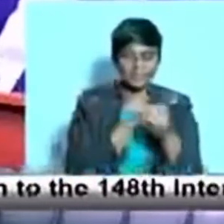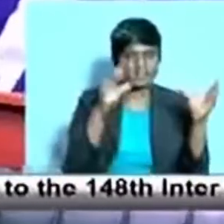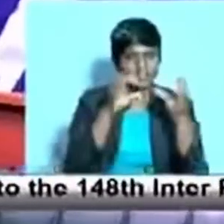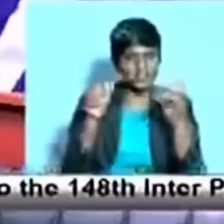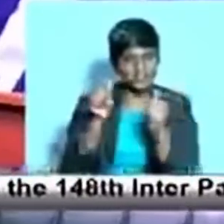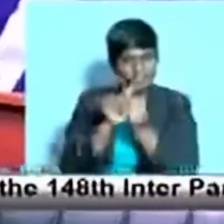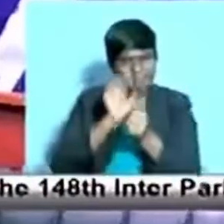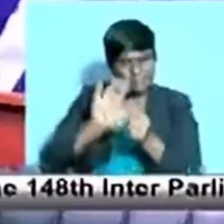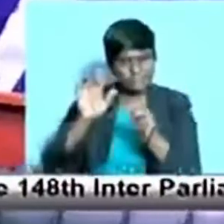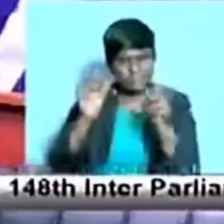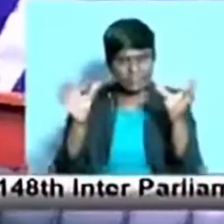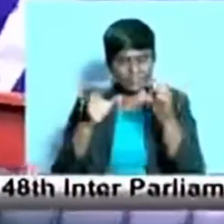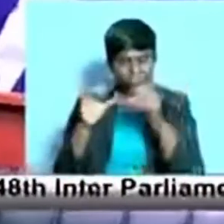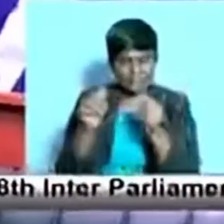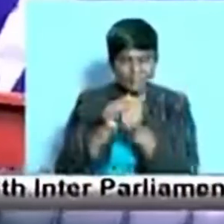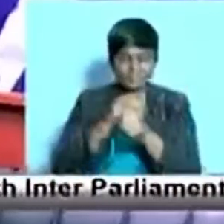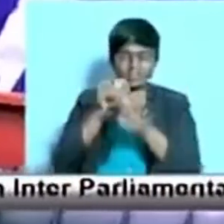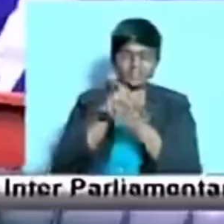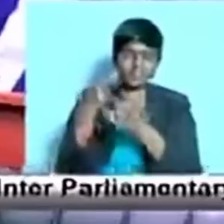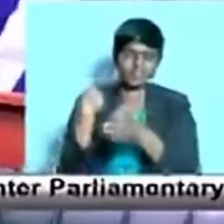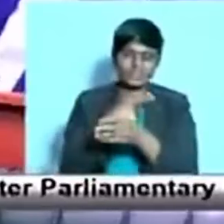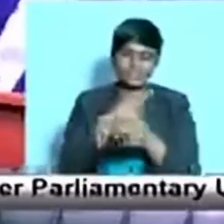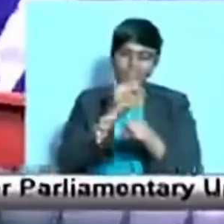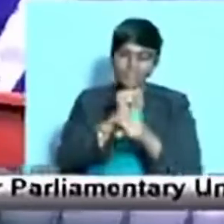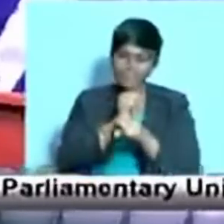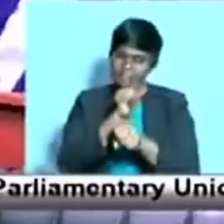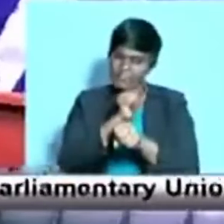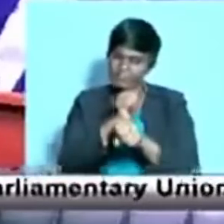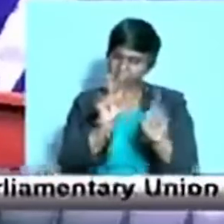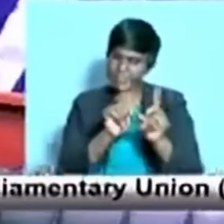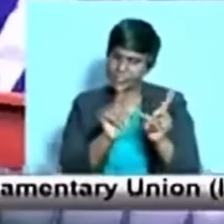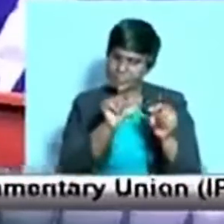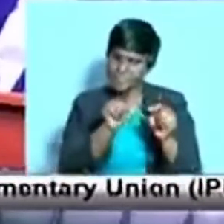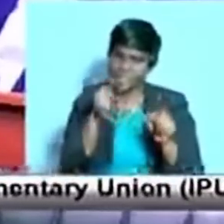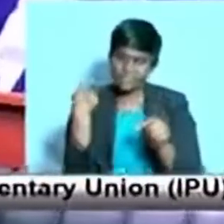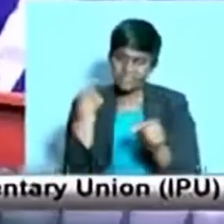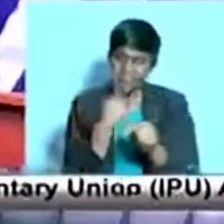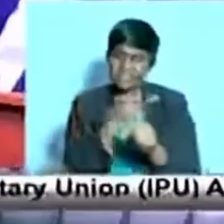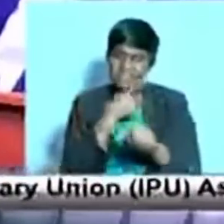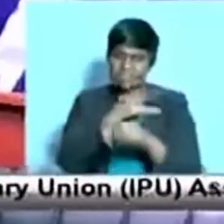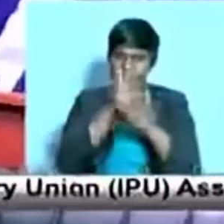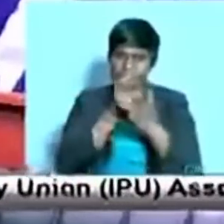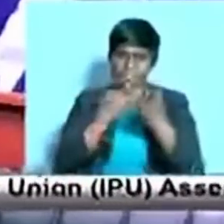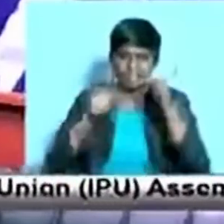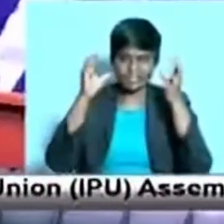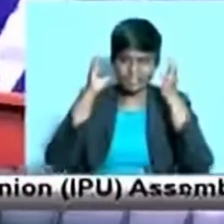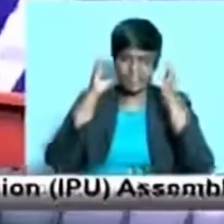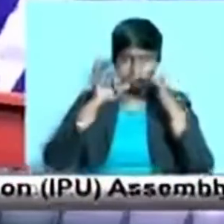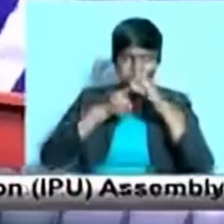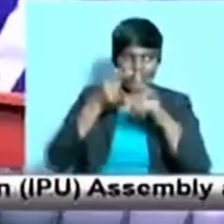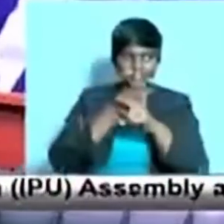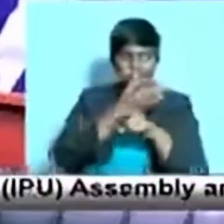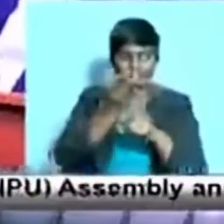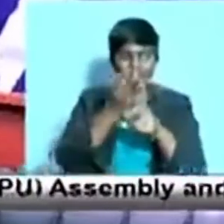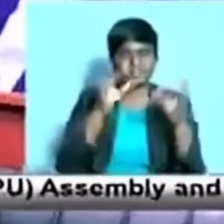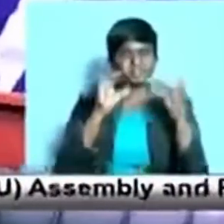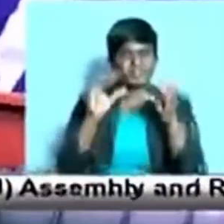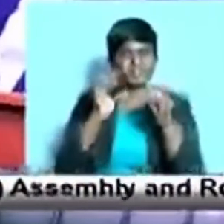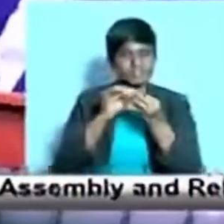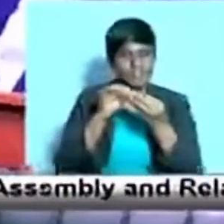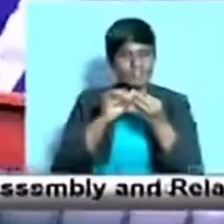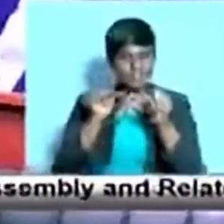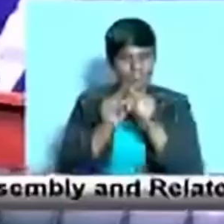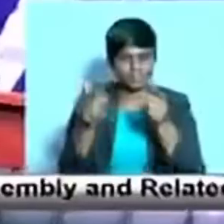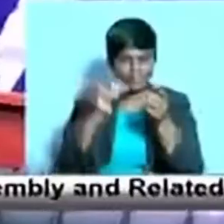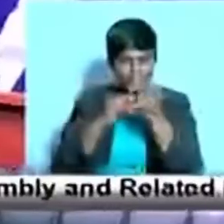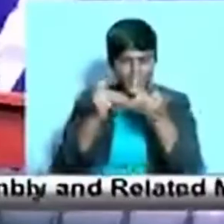importance in parliamentary oversight. This is where parliamentary diplomacy begins, from those committees, and